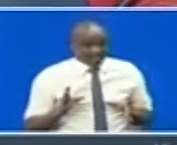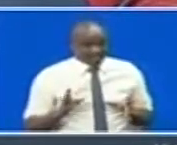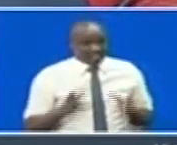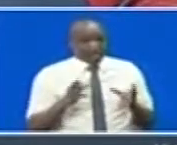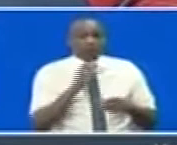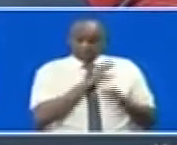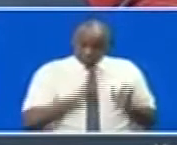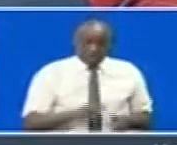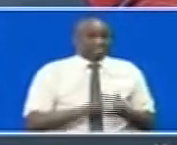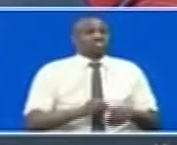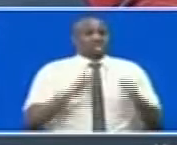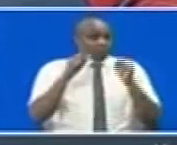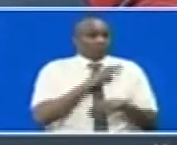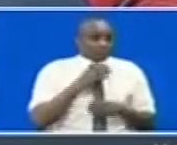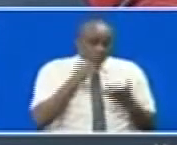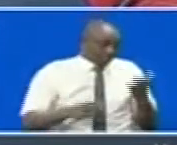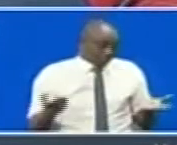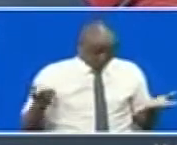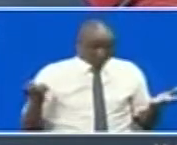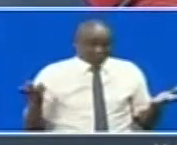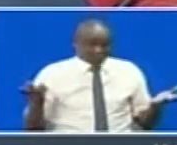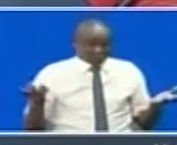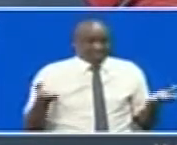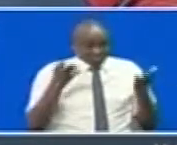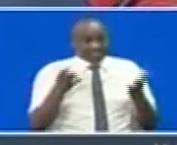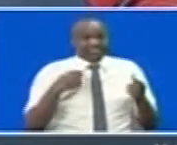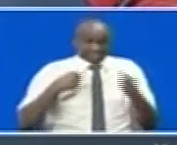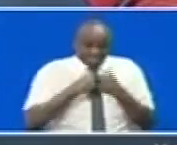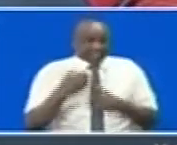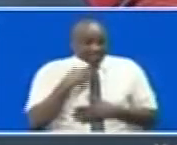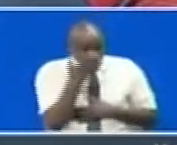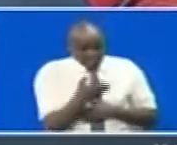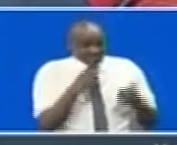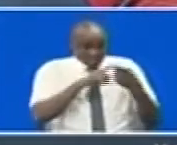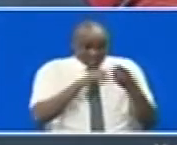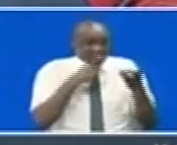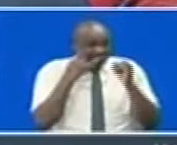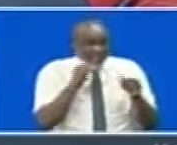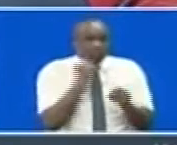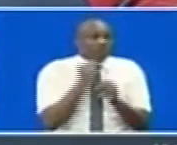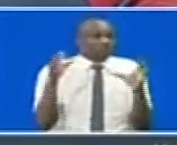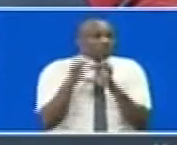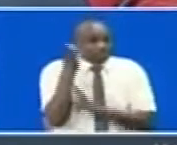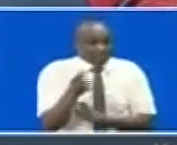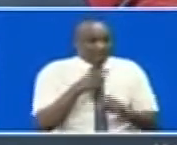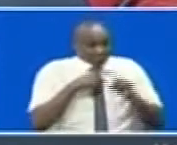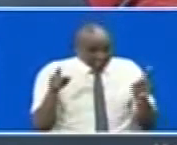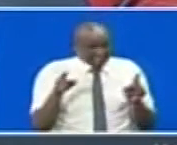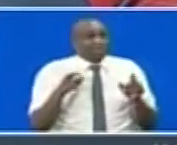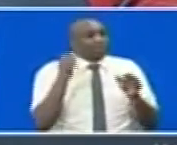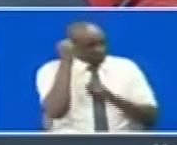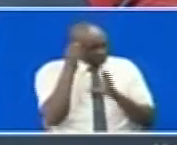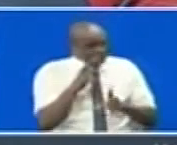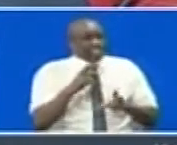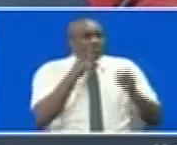The commissioner, the chair of the commission is saying, well, you know, these are the constraints I have. They have tried to work with communities, but in terms of putting politicians